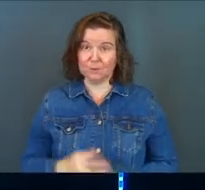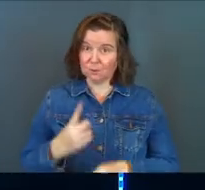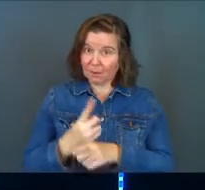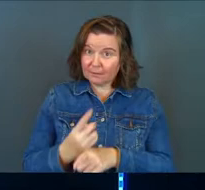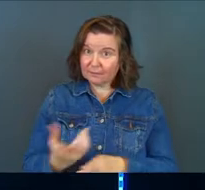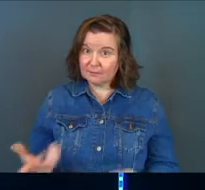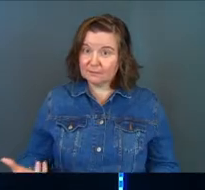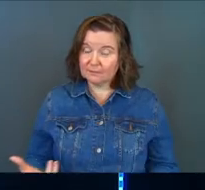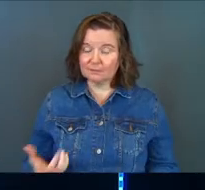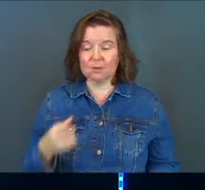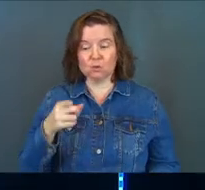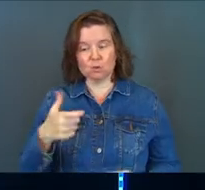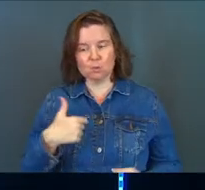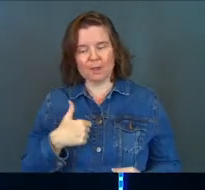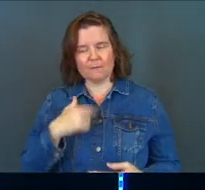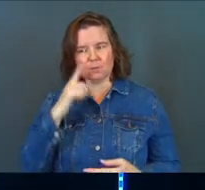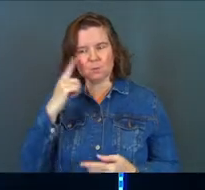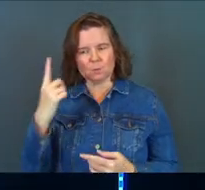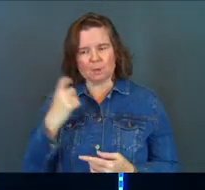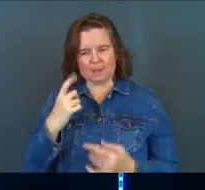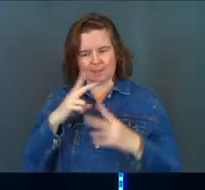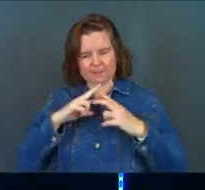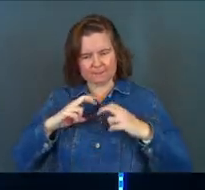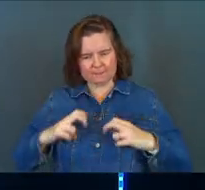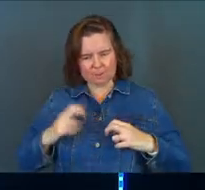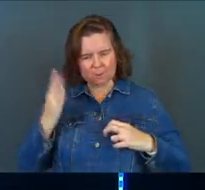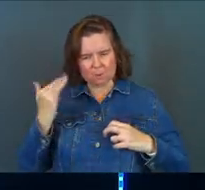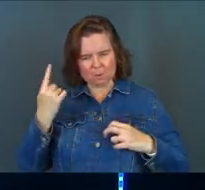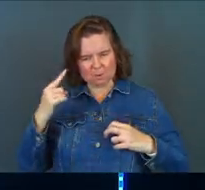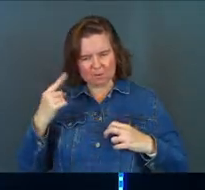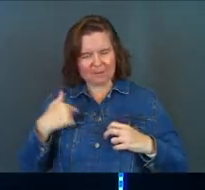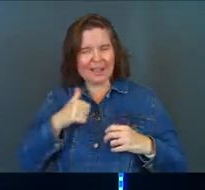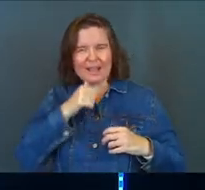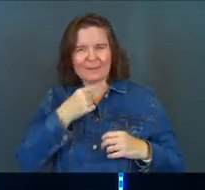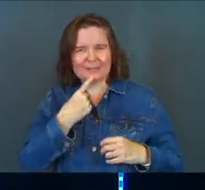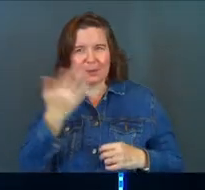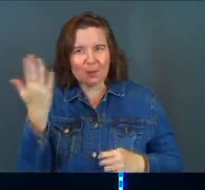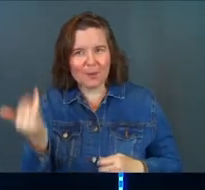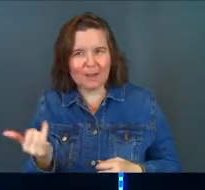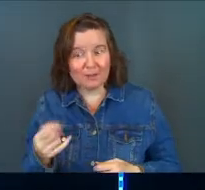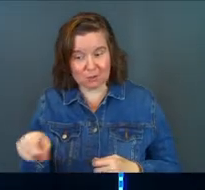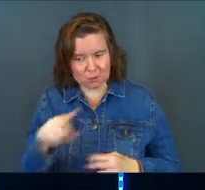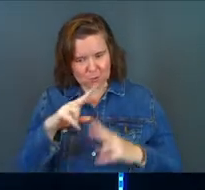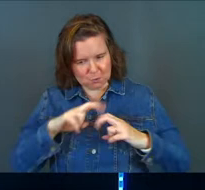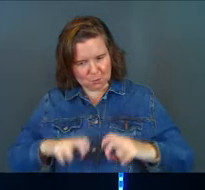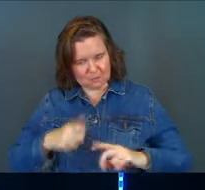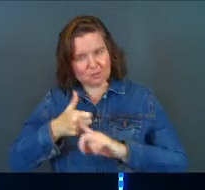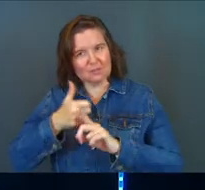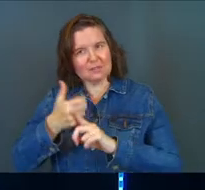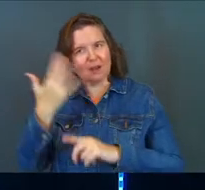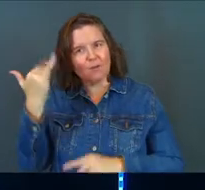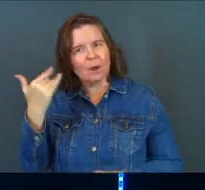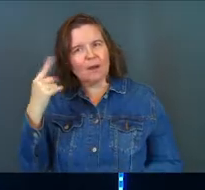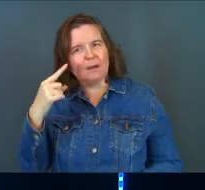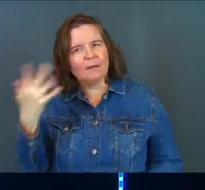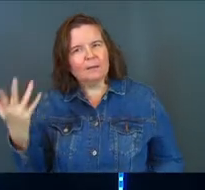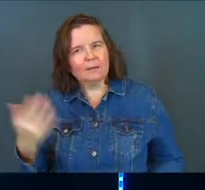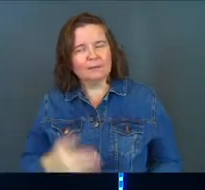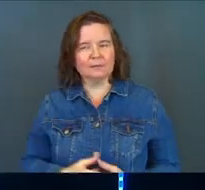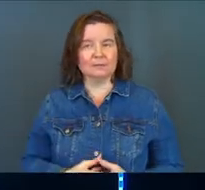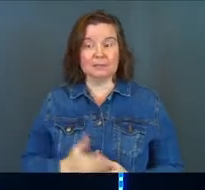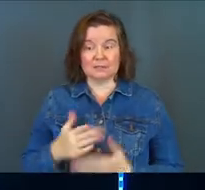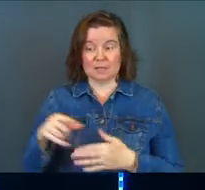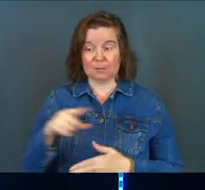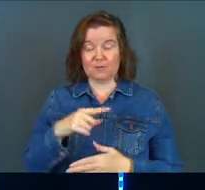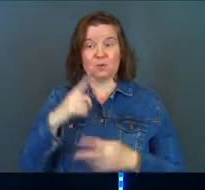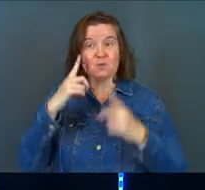right? And you got to ask yourself why. I'm not going to tell you why. You got to ask yourself why.